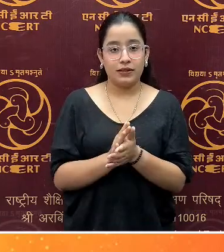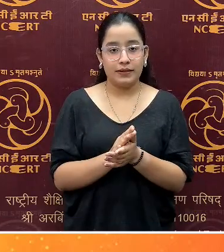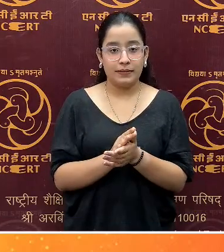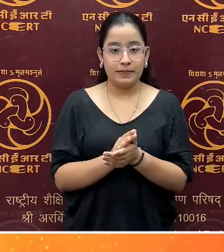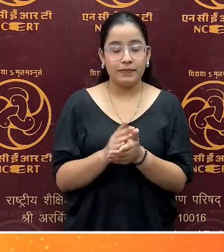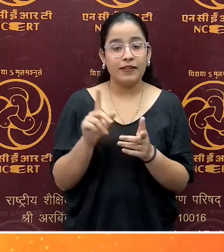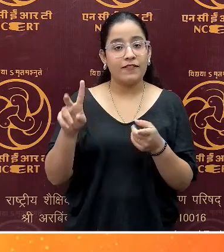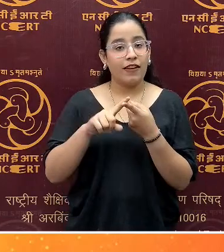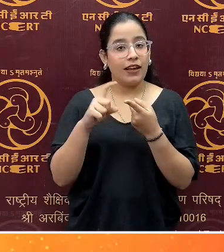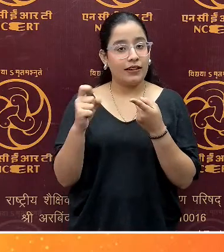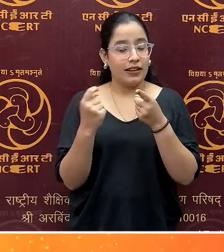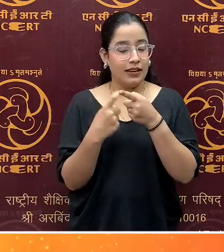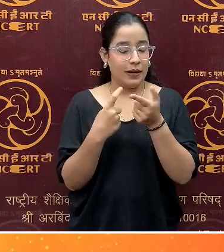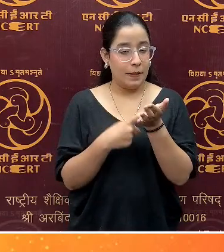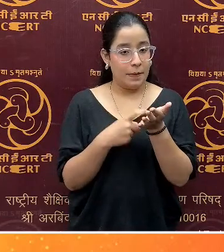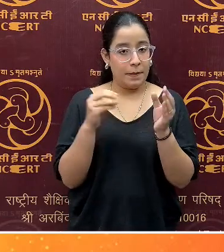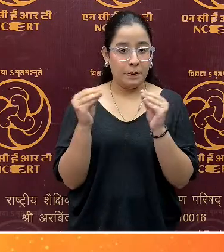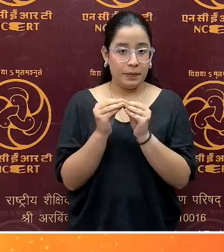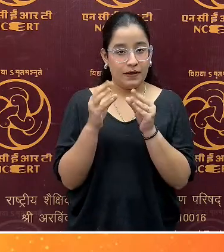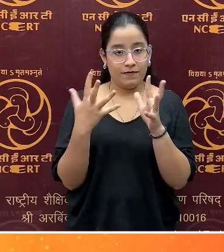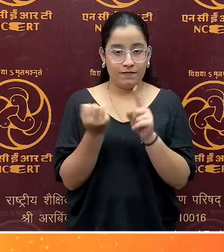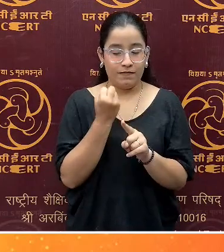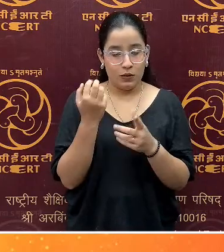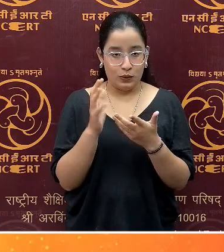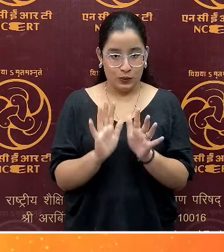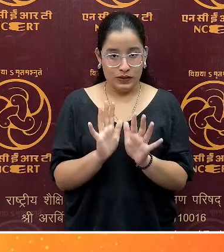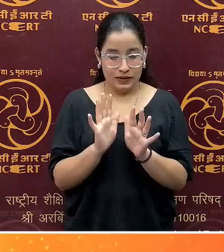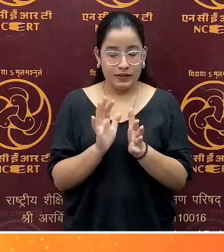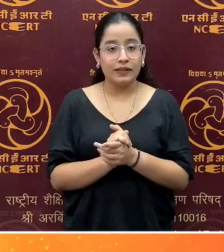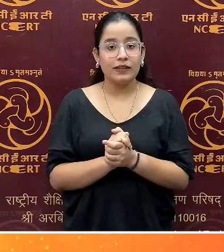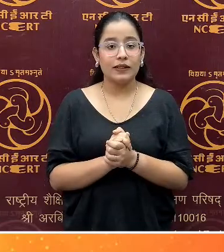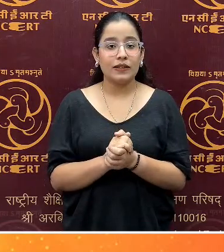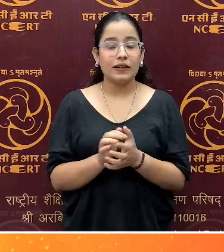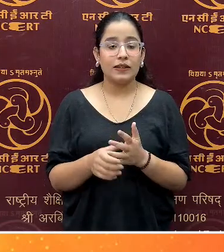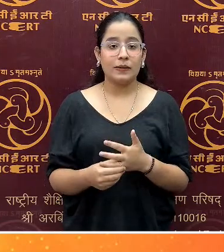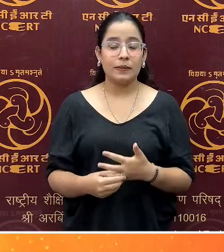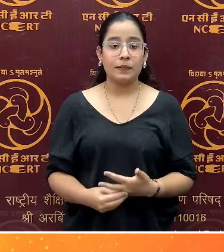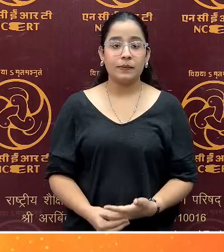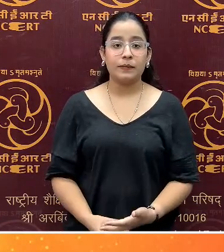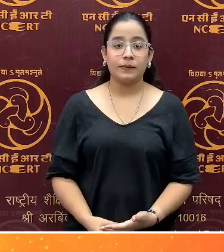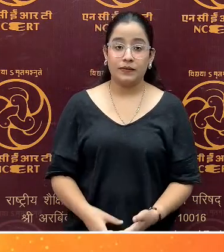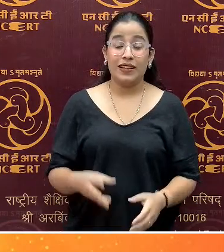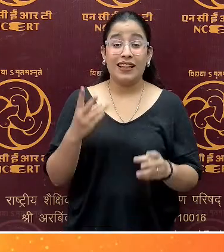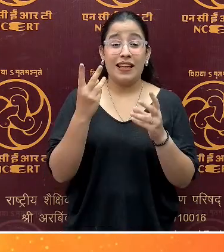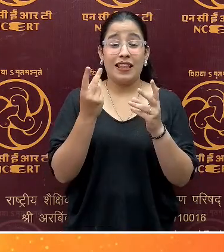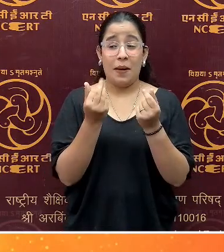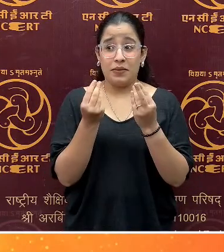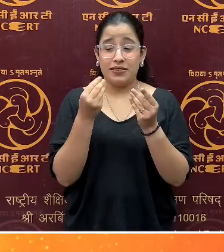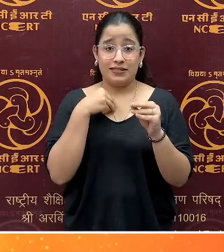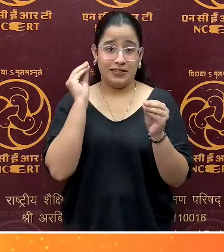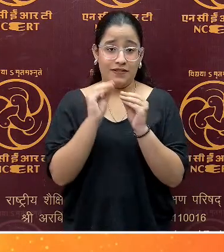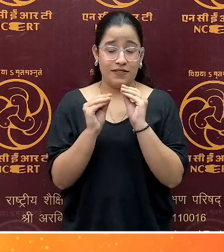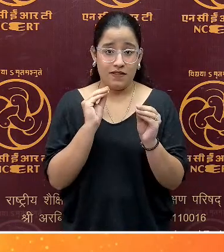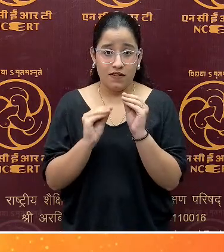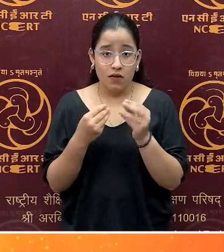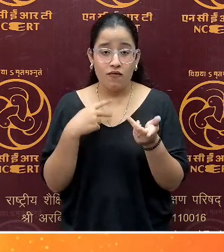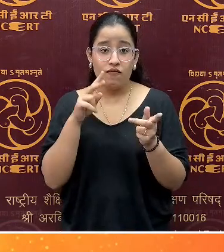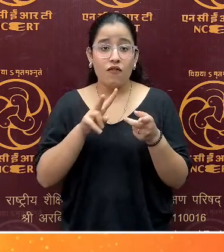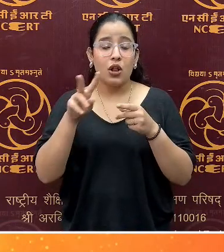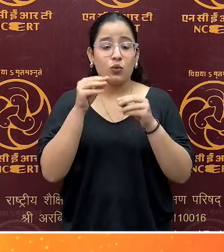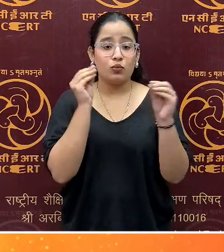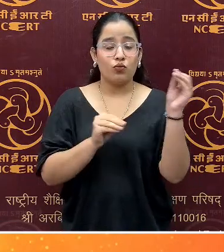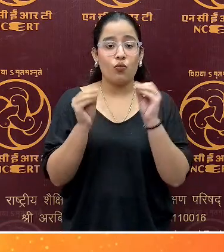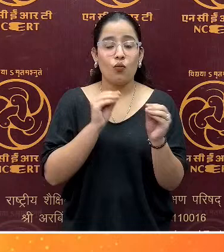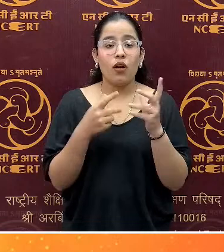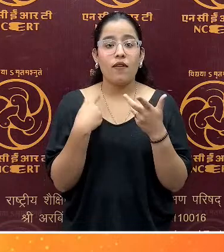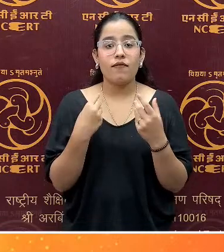vector B. Lambda we again I have again purposely taken up the number so that we don't waste our time in getting the values. We are getting